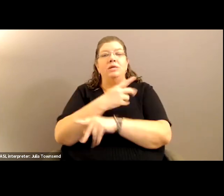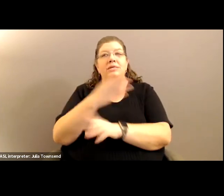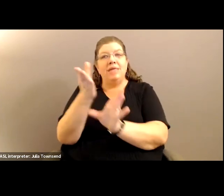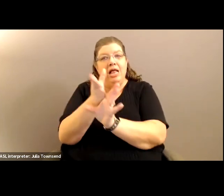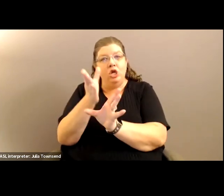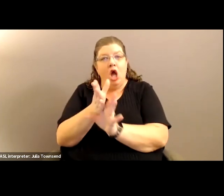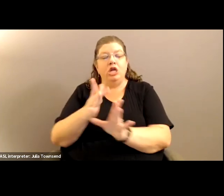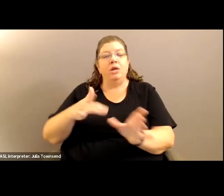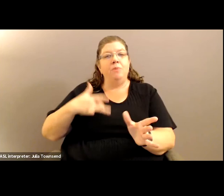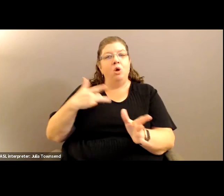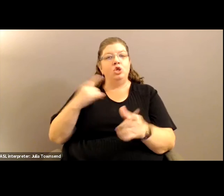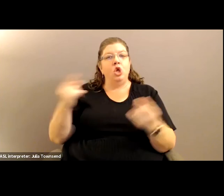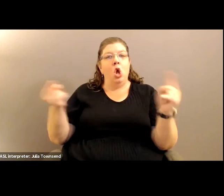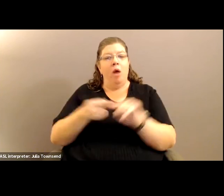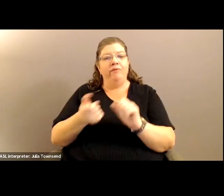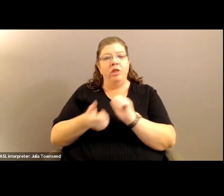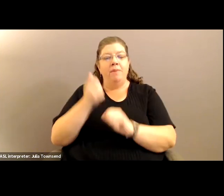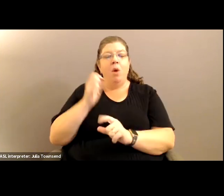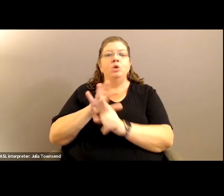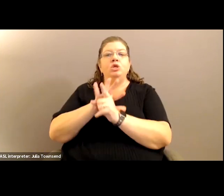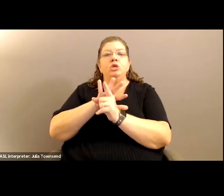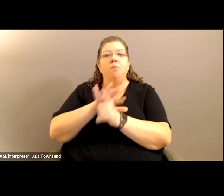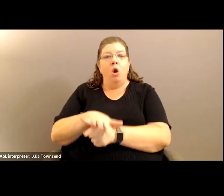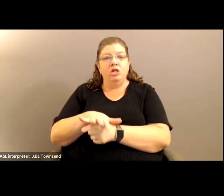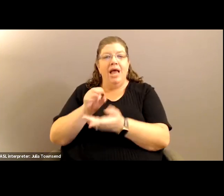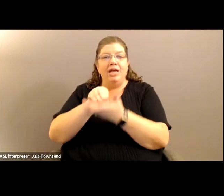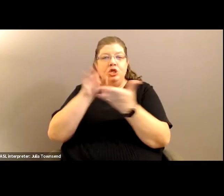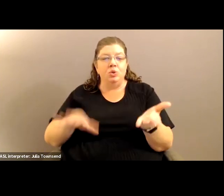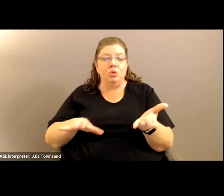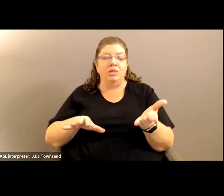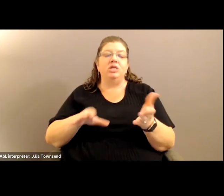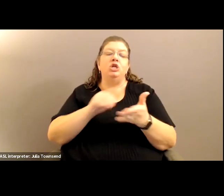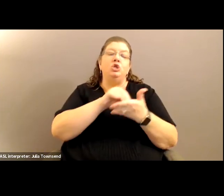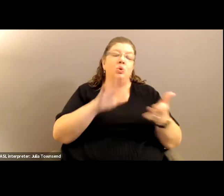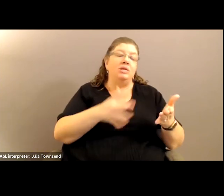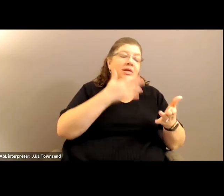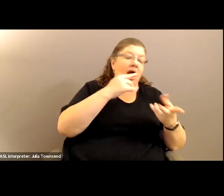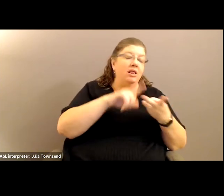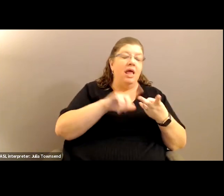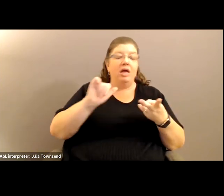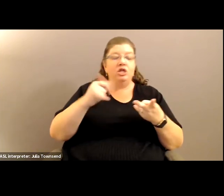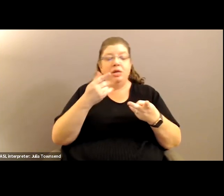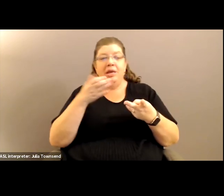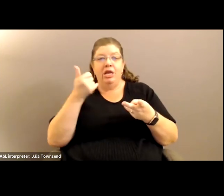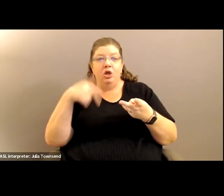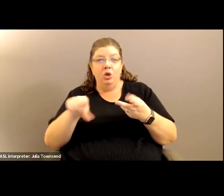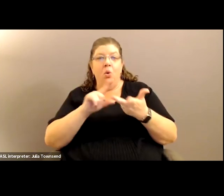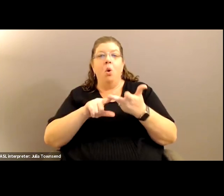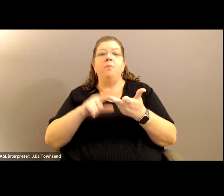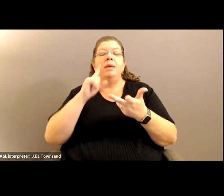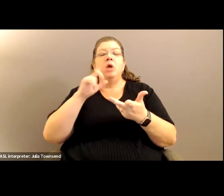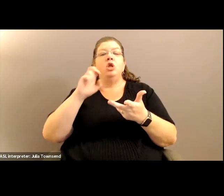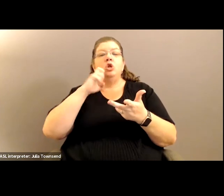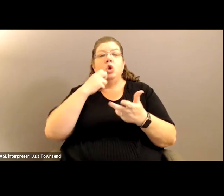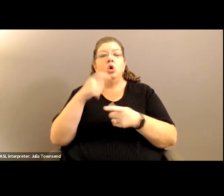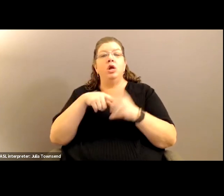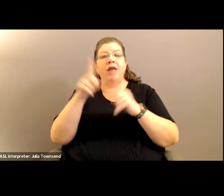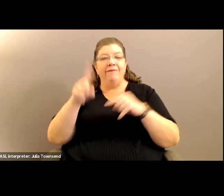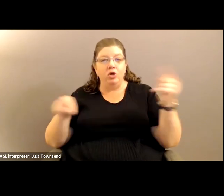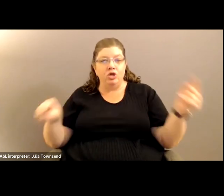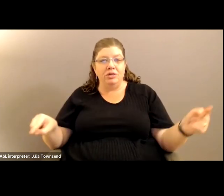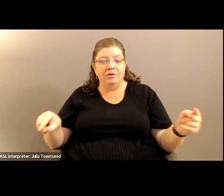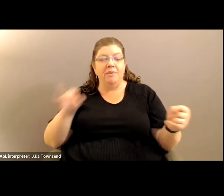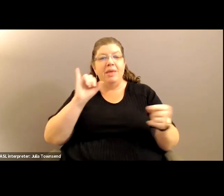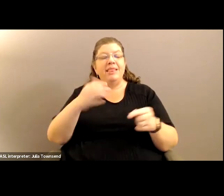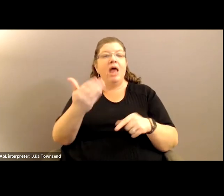for our most marginalized students and not only students of color but also lgbtq students as well as those who are neurodivergent but what good is this awareness